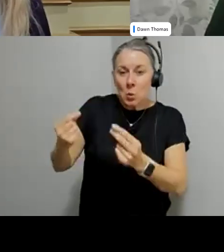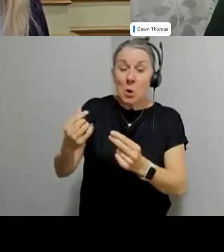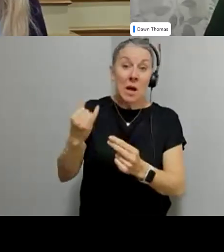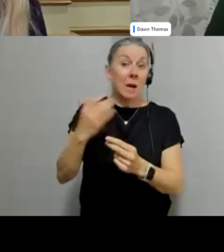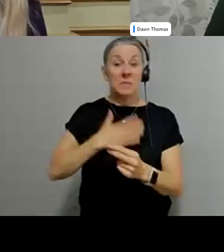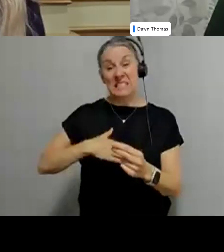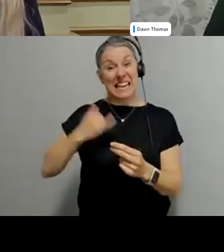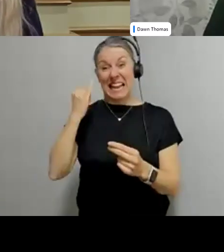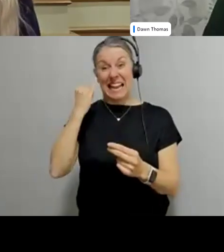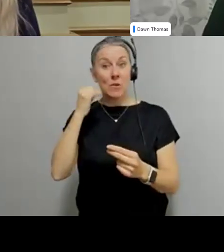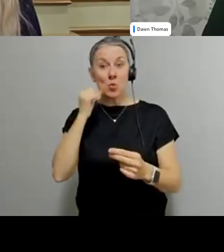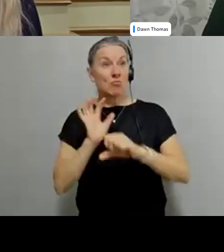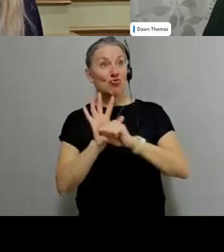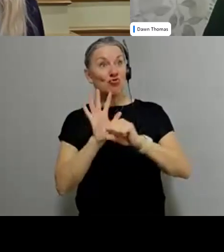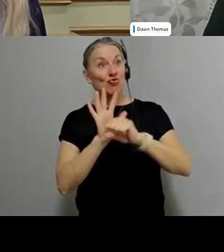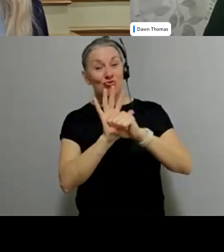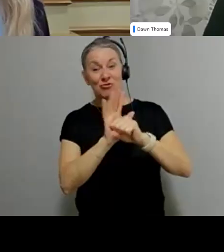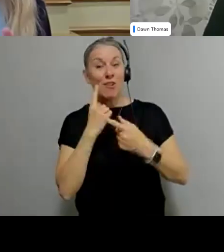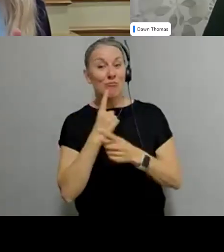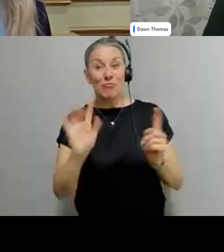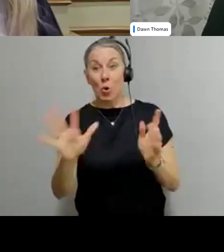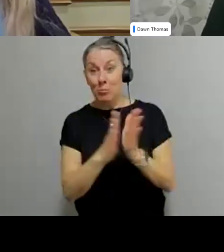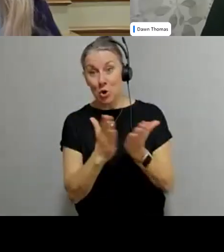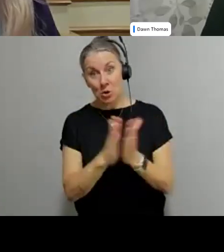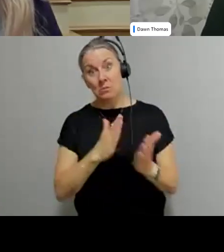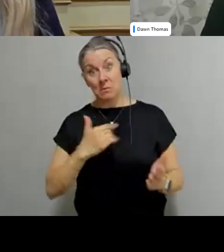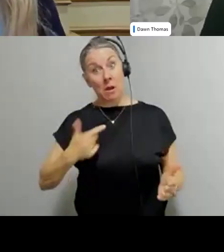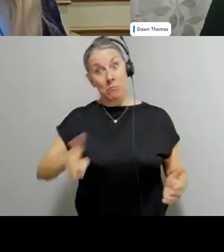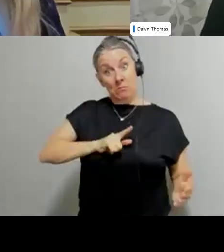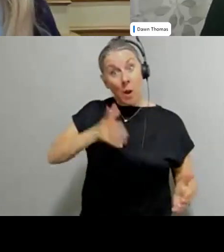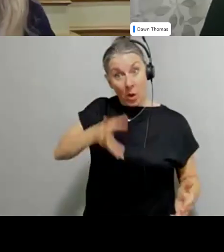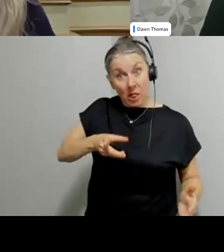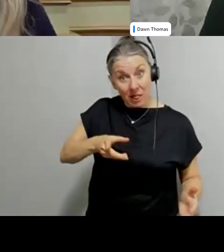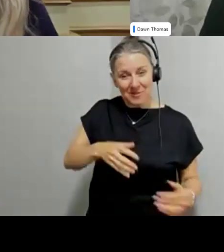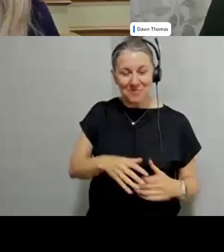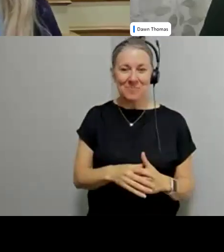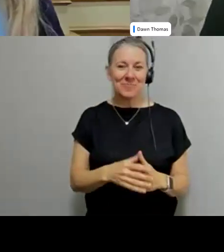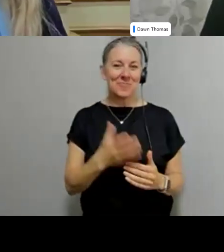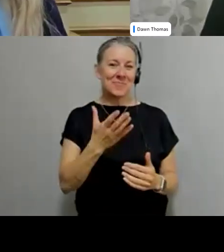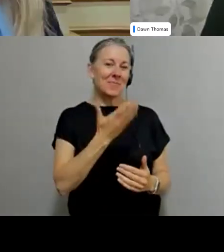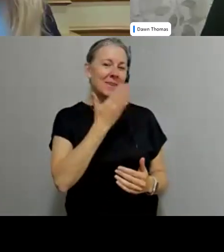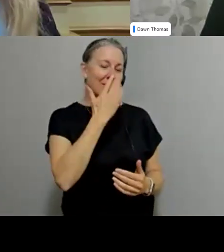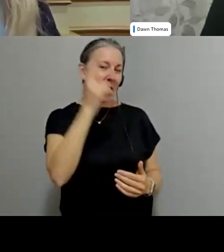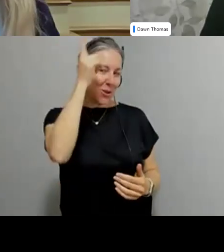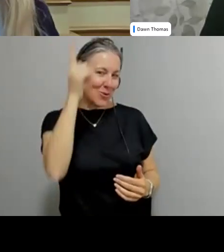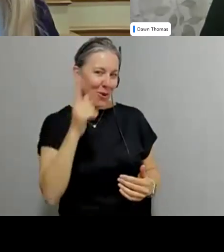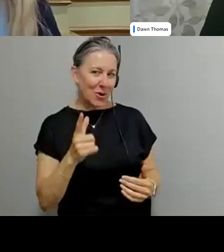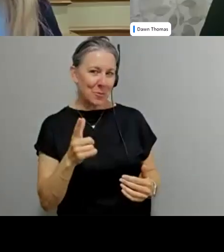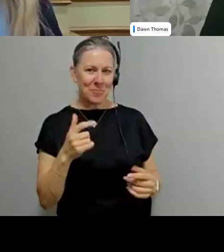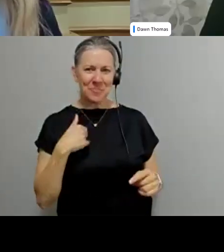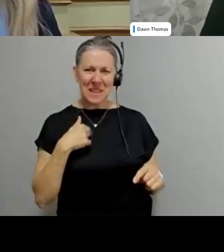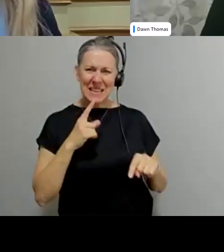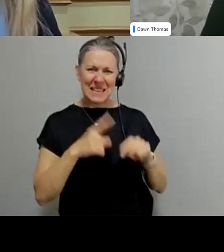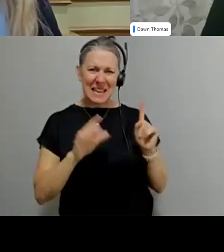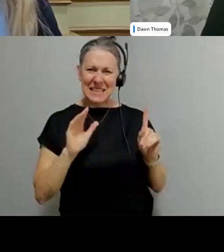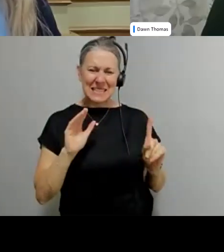I'm going to. So why don't you make sure to do that as well? Thank you, Laura. And I want to apologize in advance. I can't seem to get rid